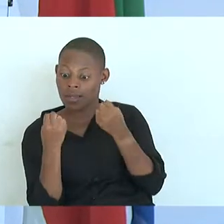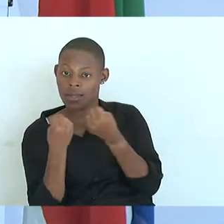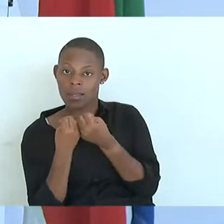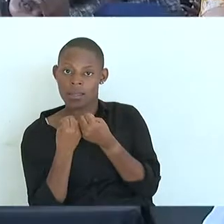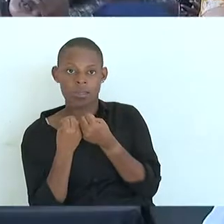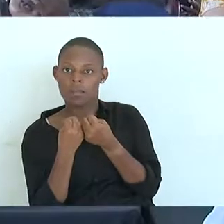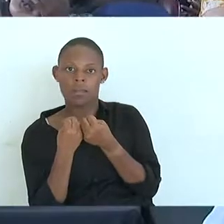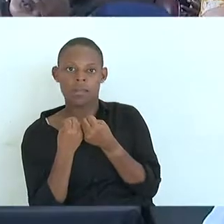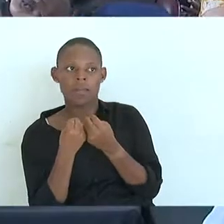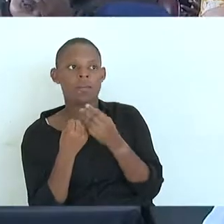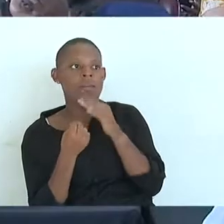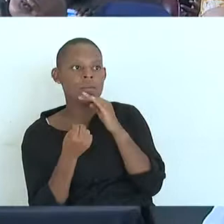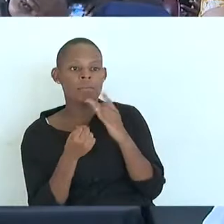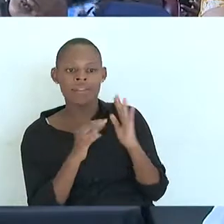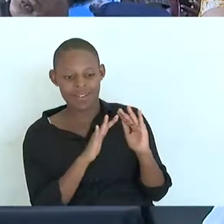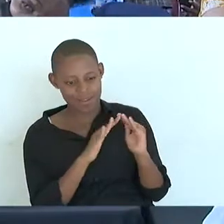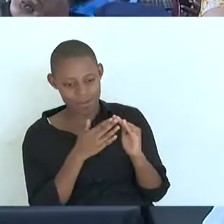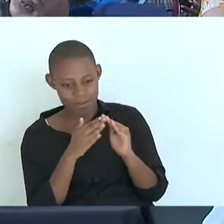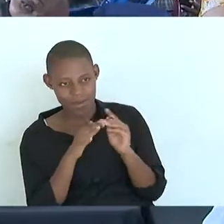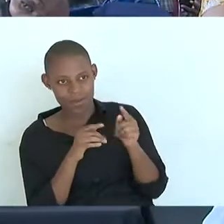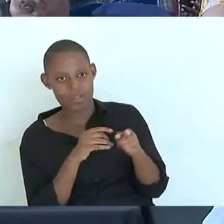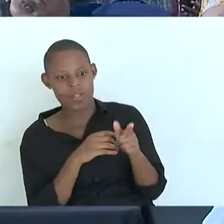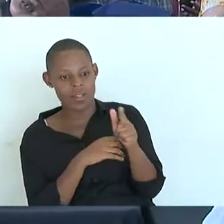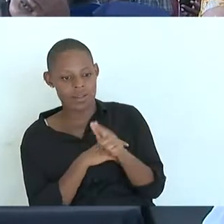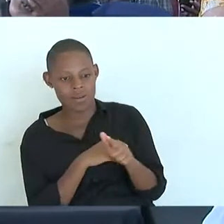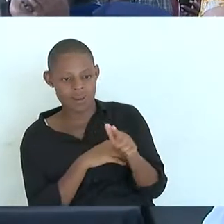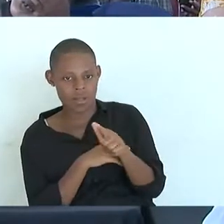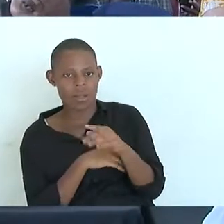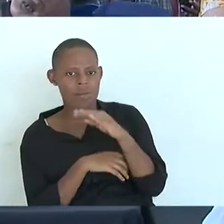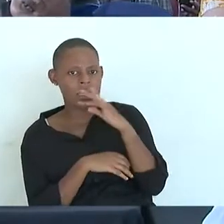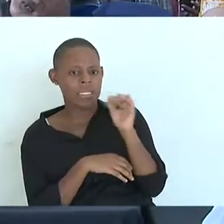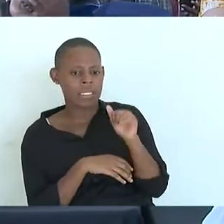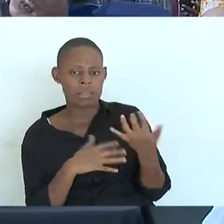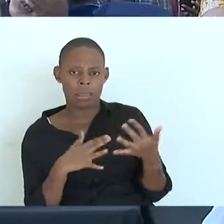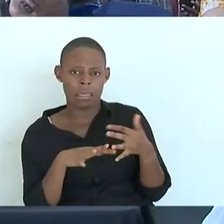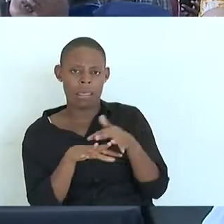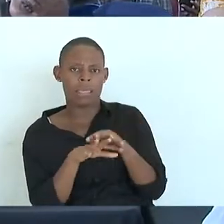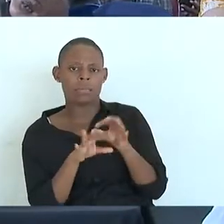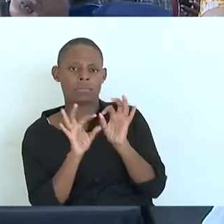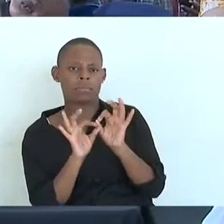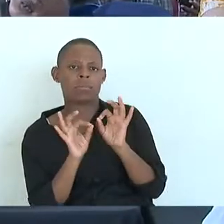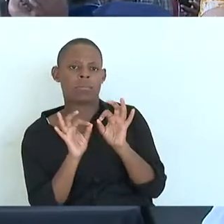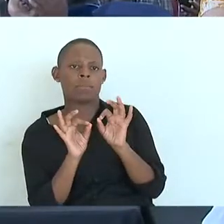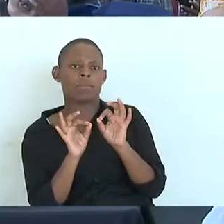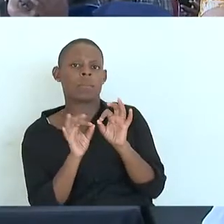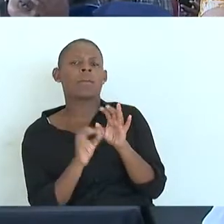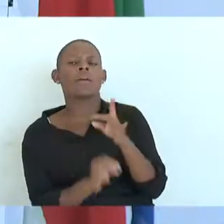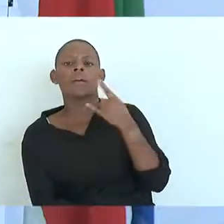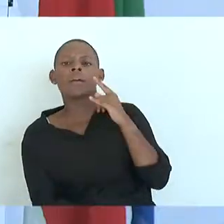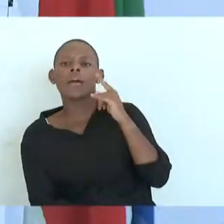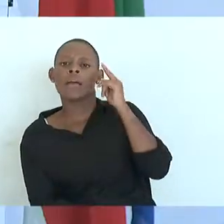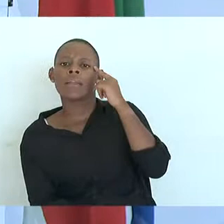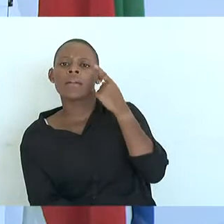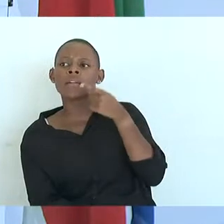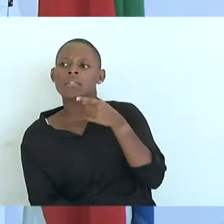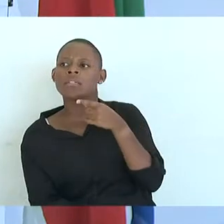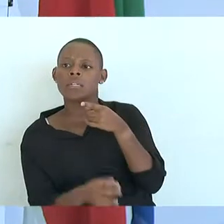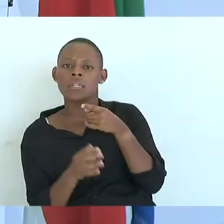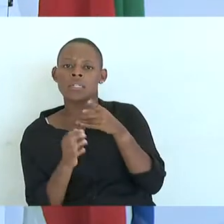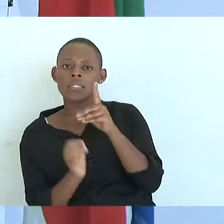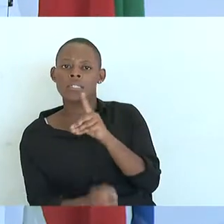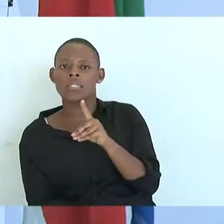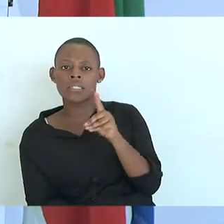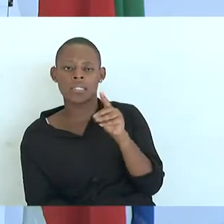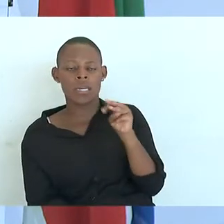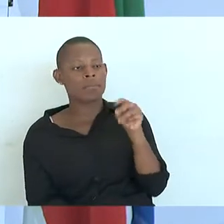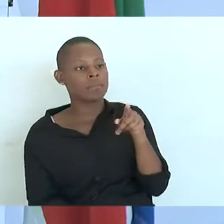locality somewhere. So this is a very good combination, Minister, and a very good thought of district development model. But